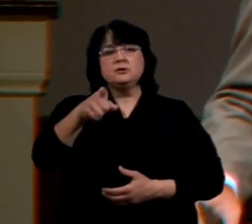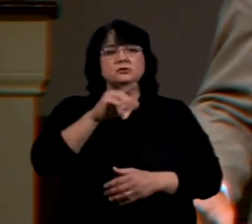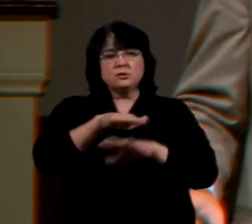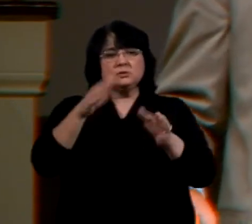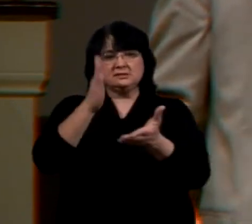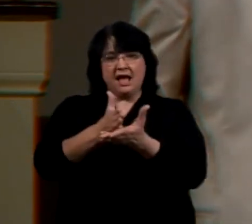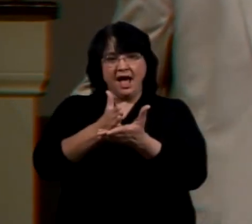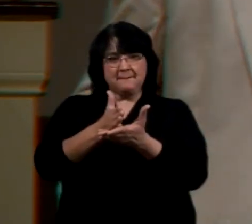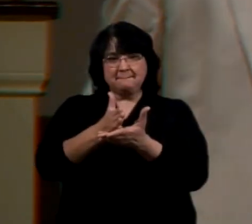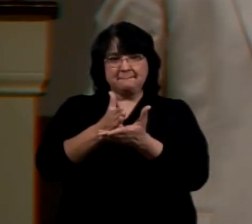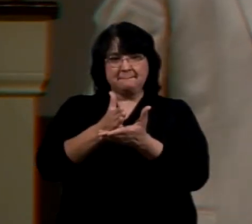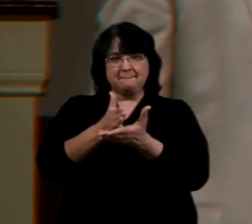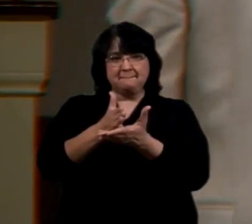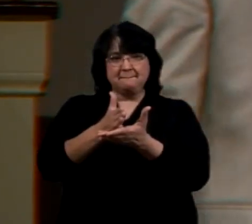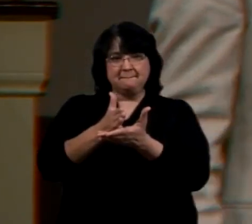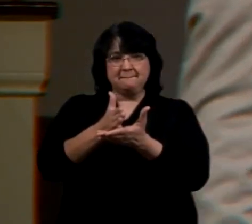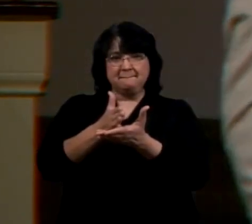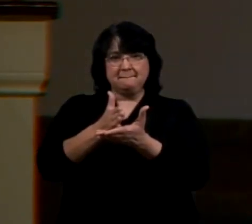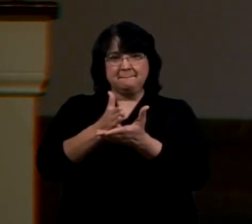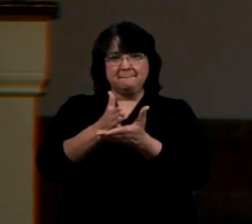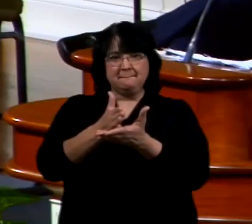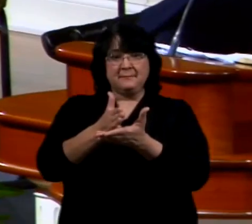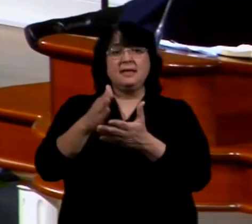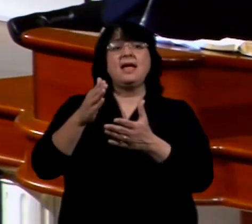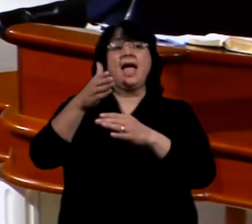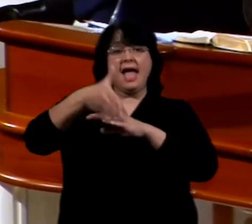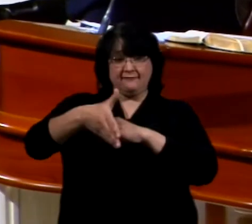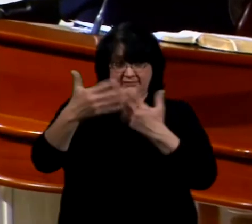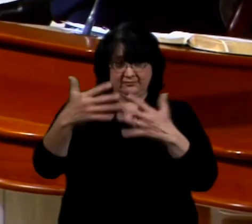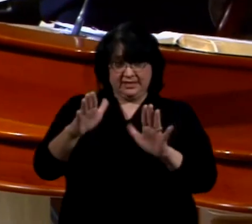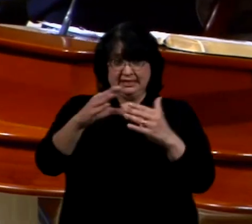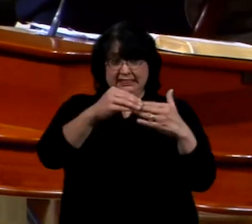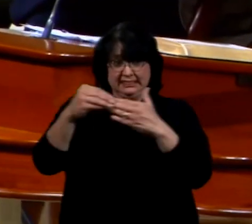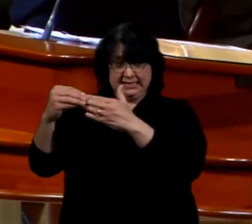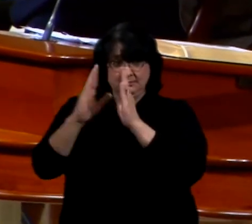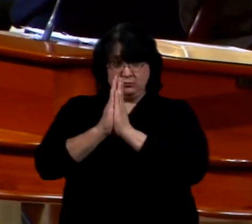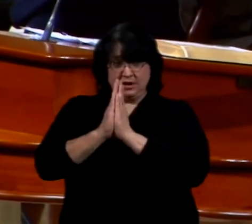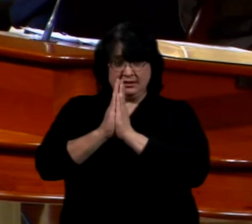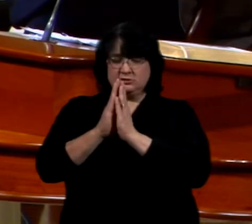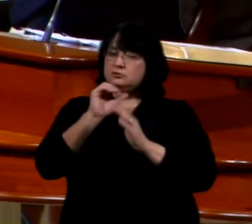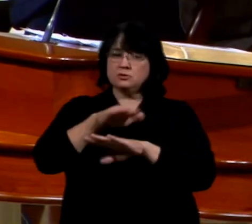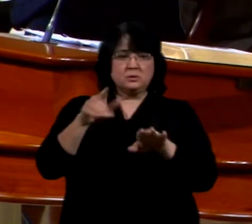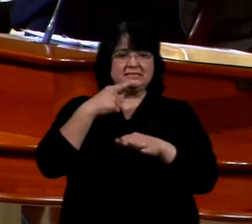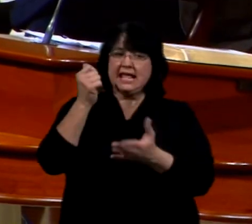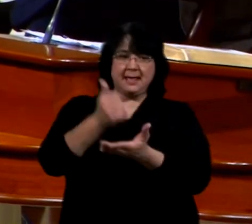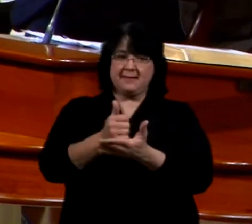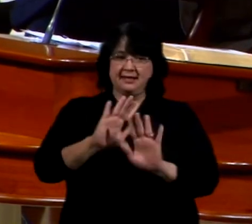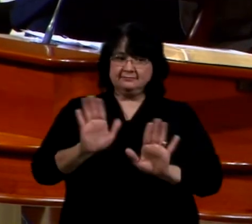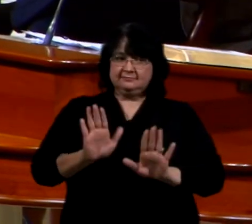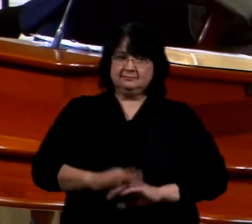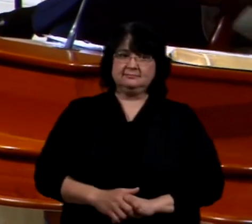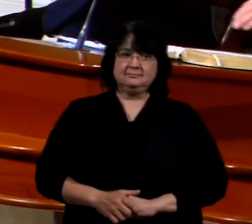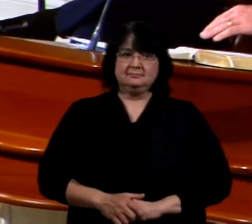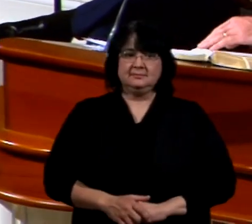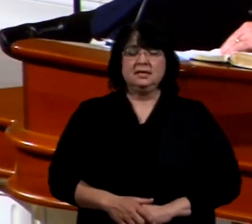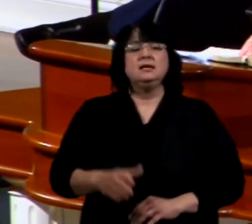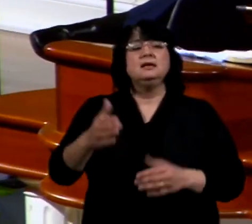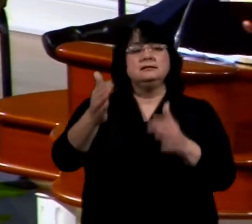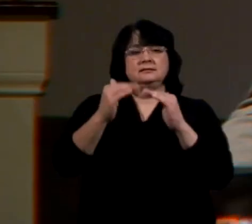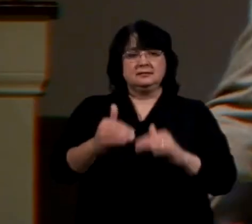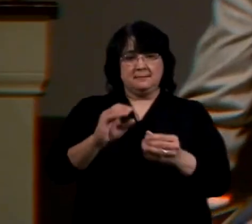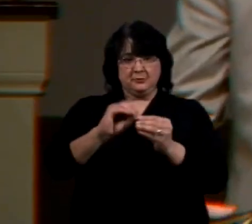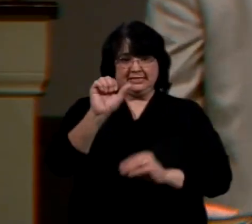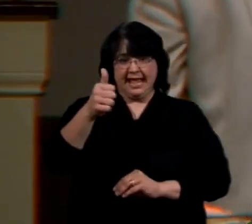stop there just yet. After you lead them through that prayer, do not say amen. Because we're going to go to step number